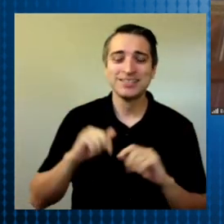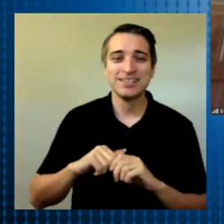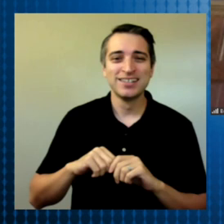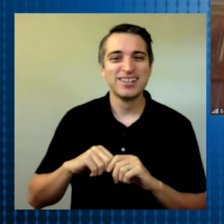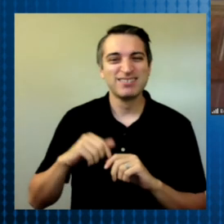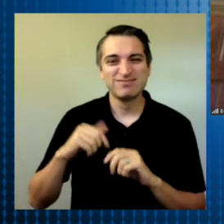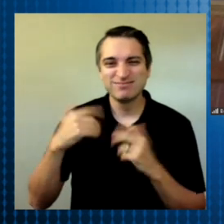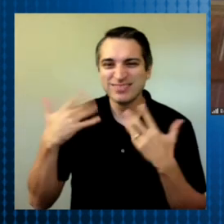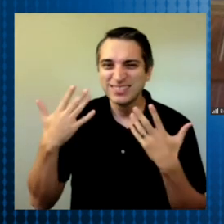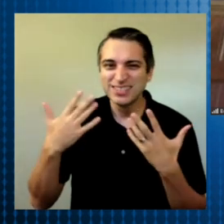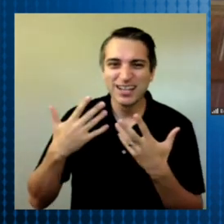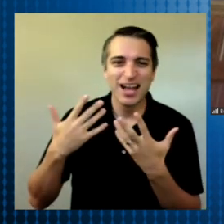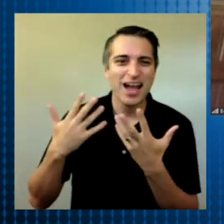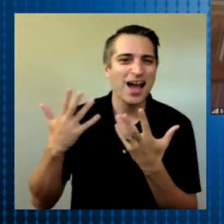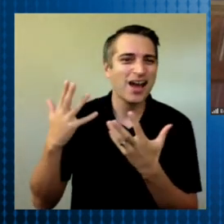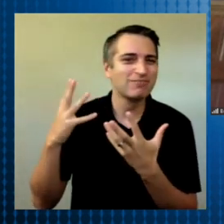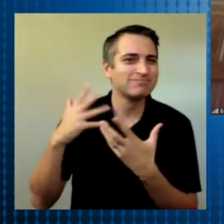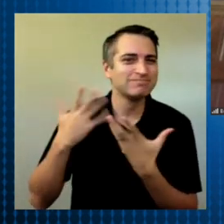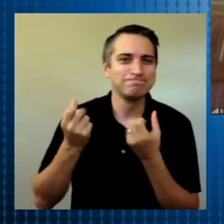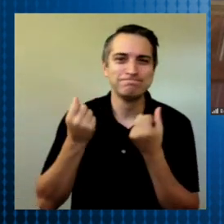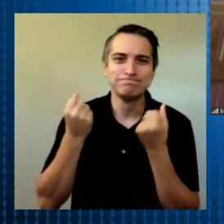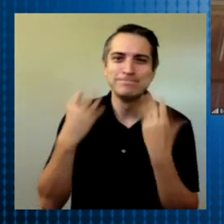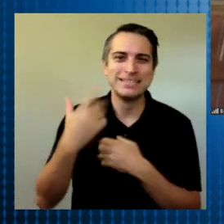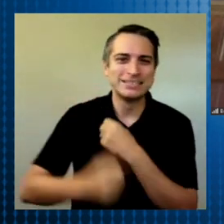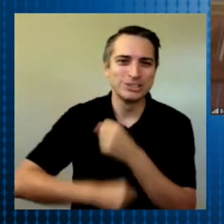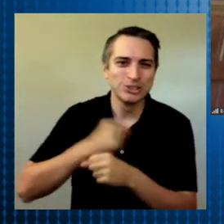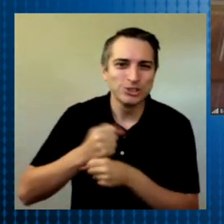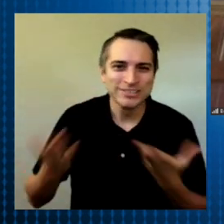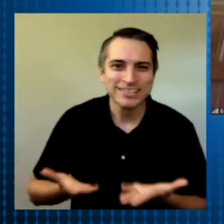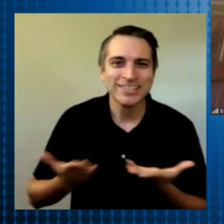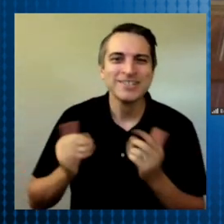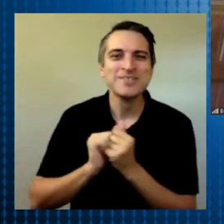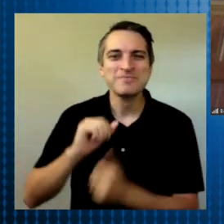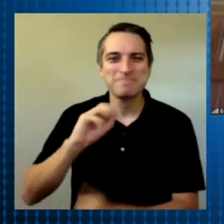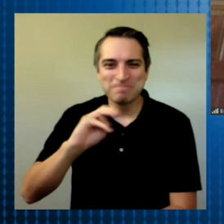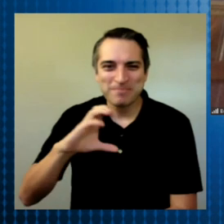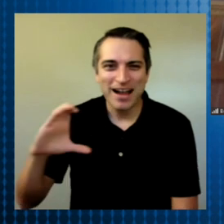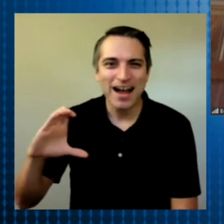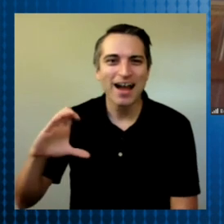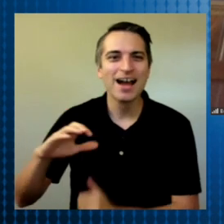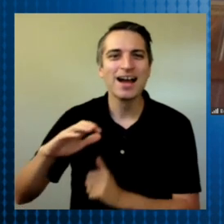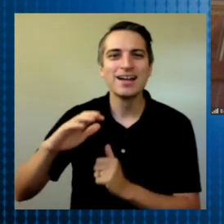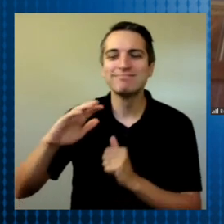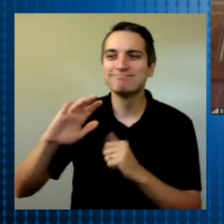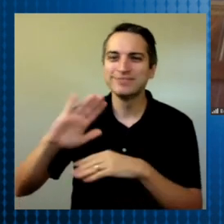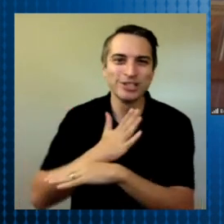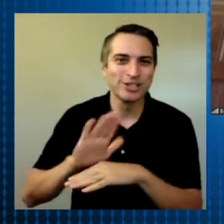many years with the college, sharing his knowledge, and as Jason has shared with us,